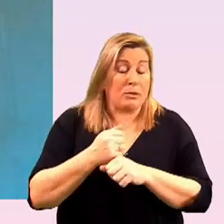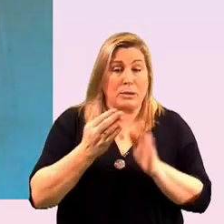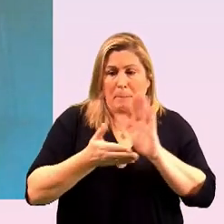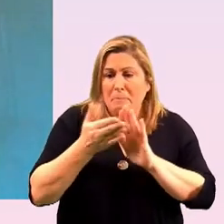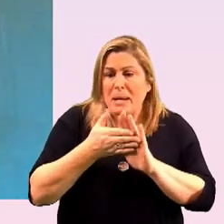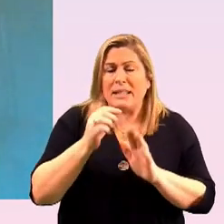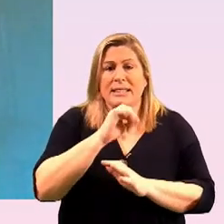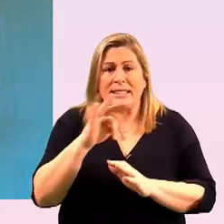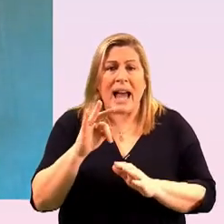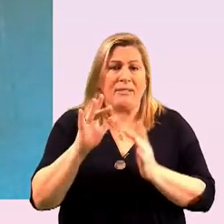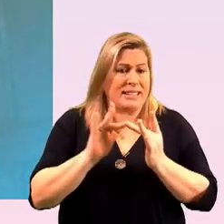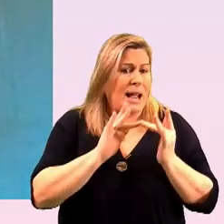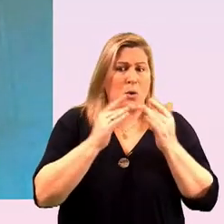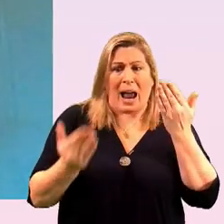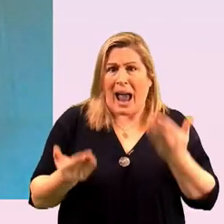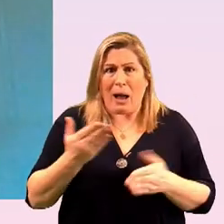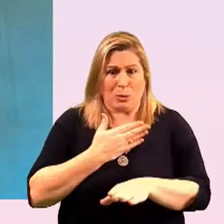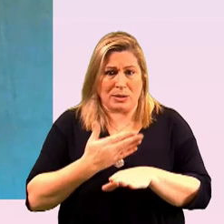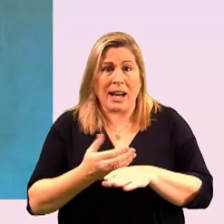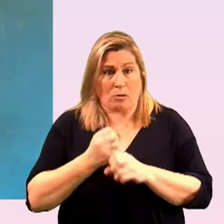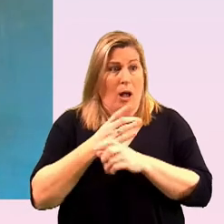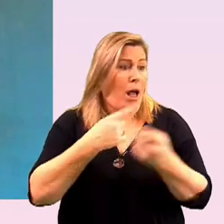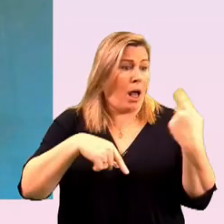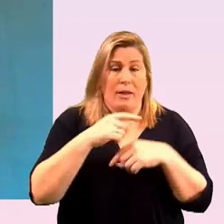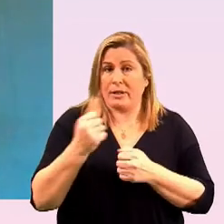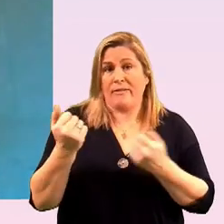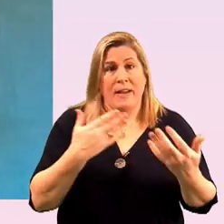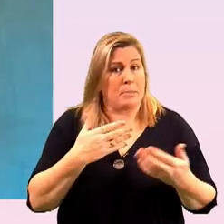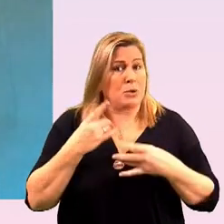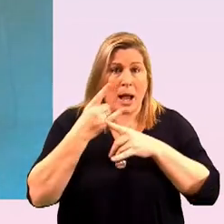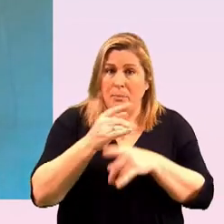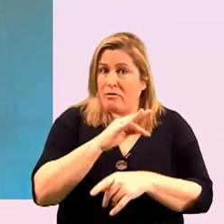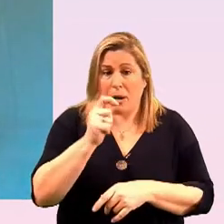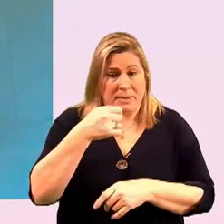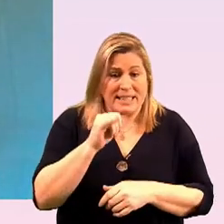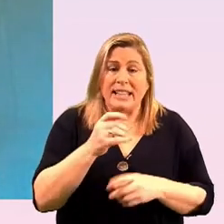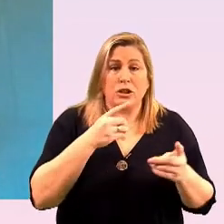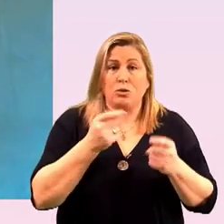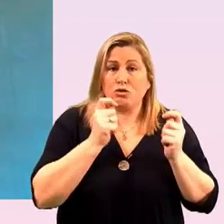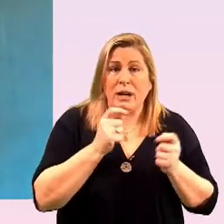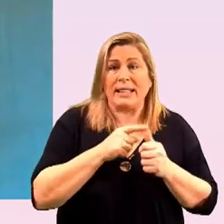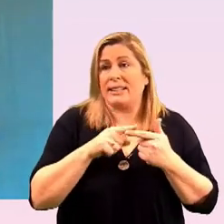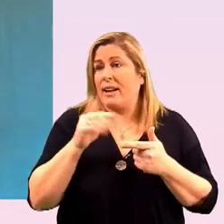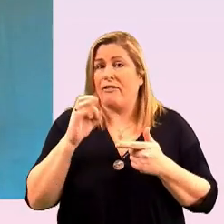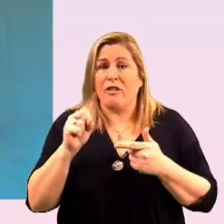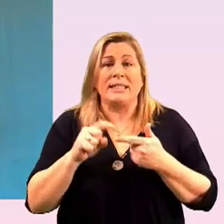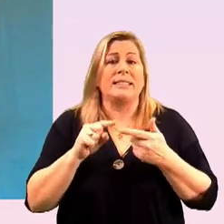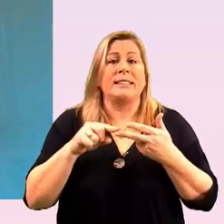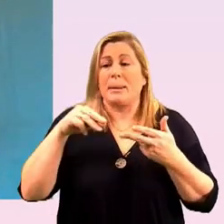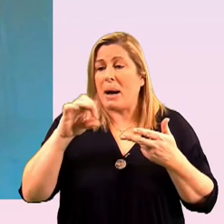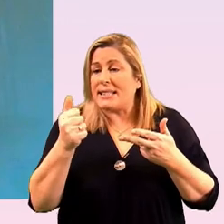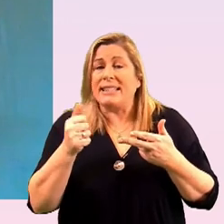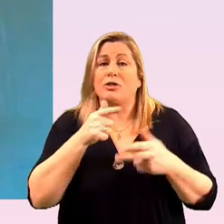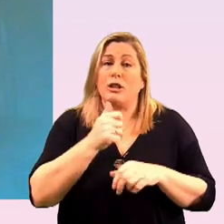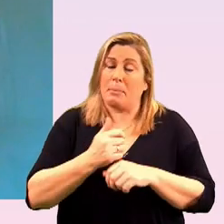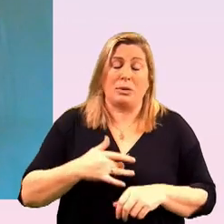better your staff network, all of us are available to help, from TENI doing training to Francis and Martina talking about that lived